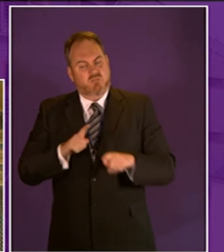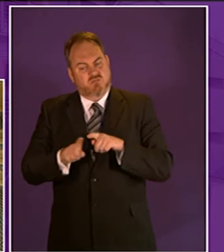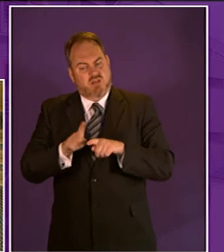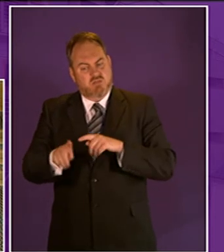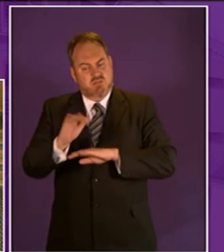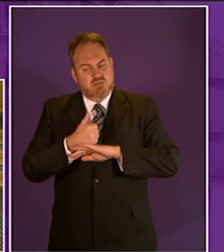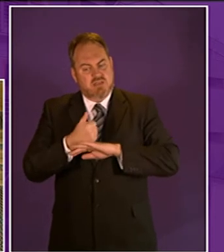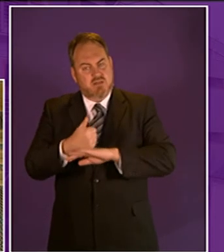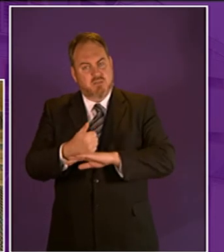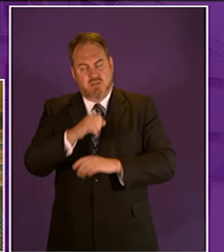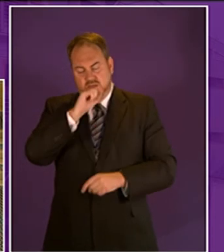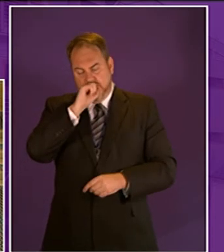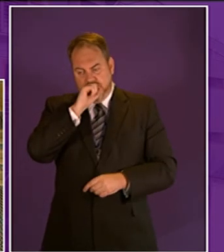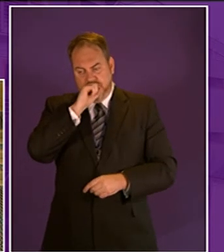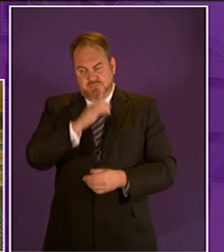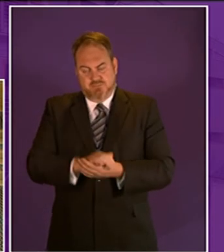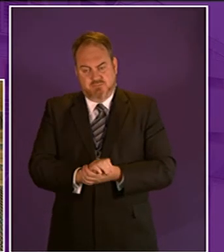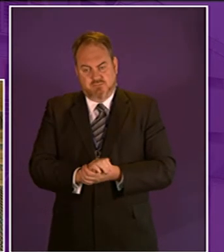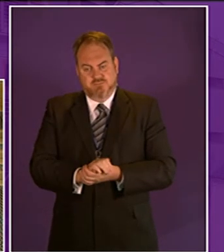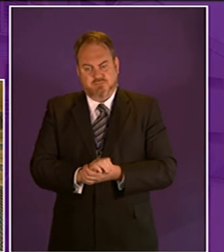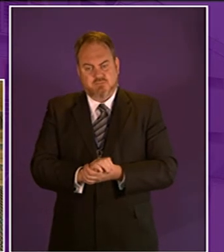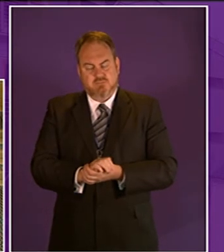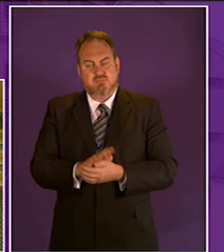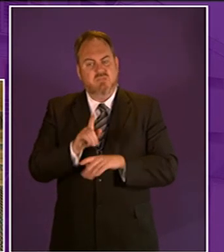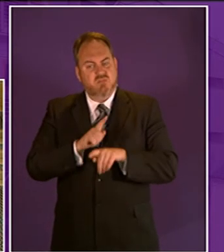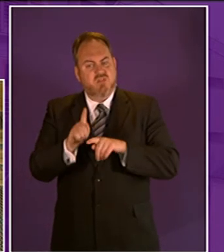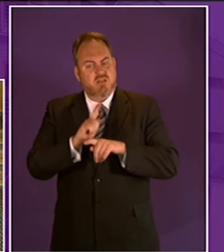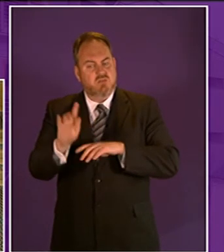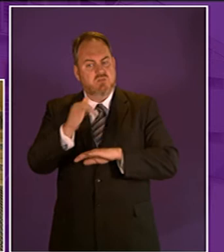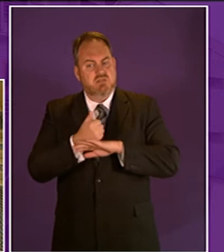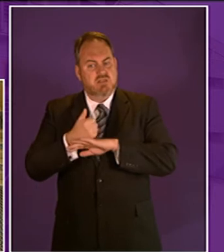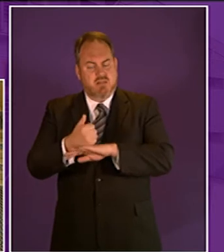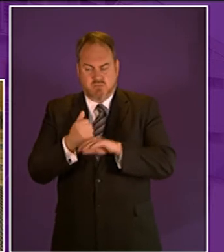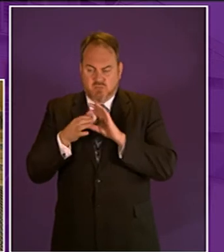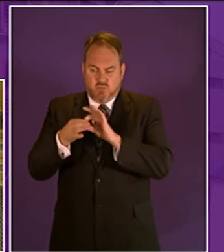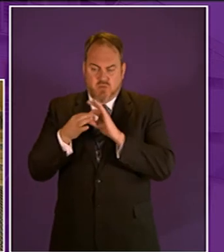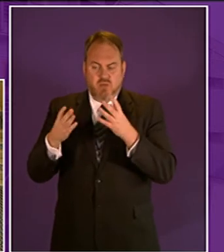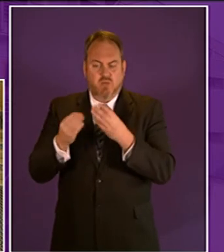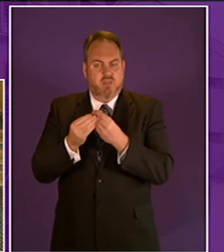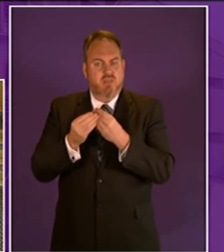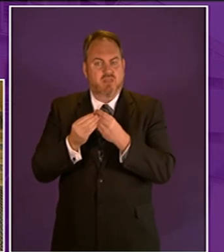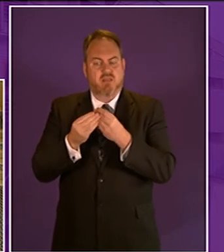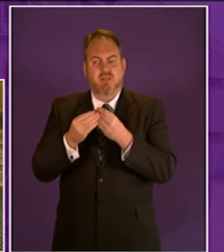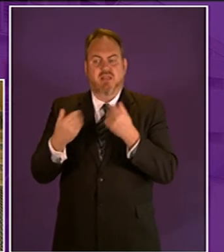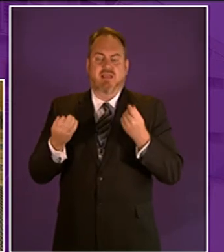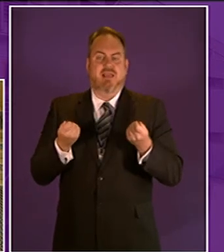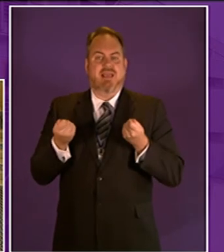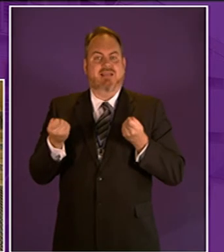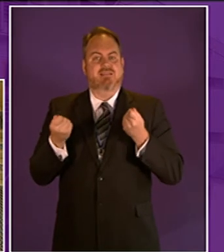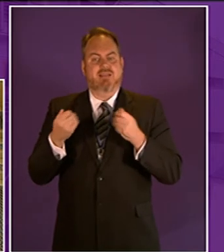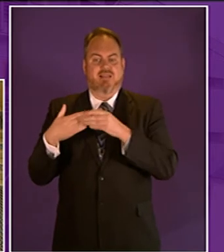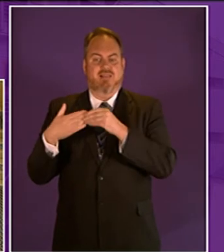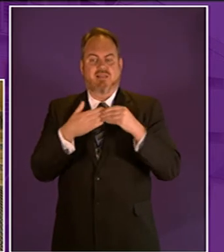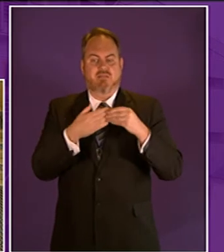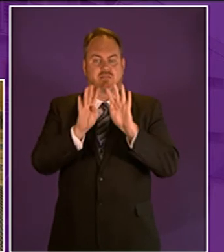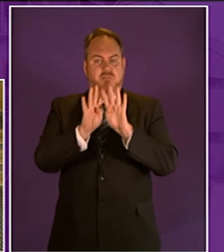establishment of an extraordinary meeting of the leaders board, the IT leaders board. This is